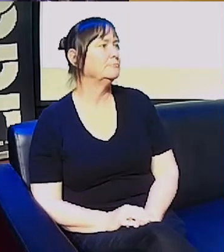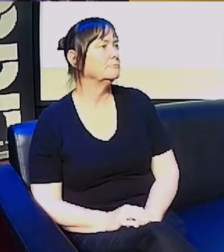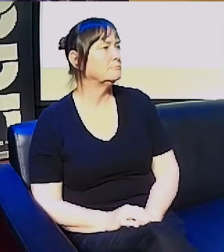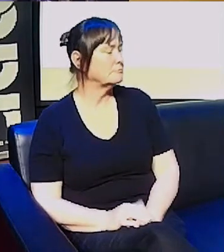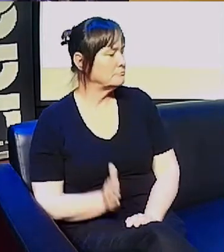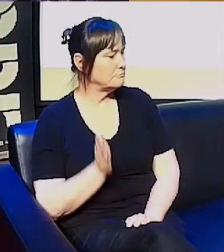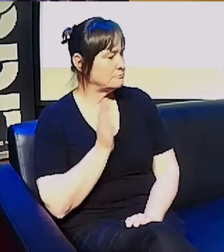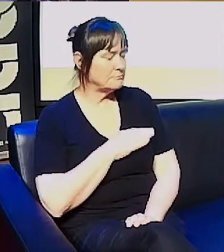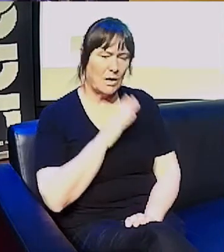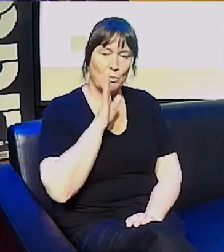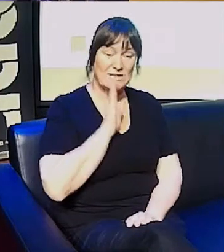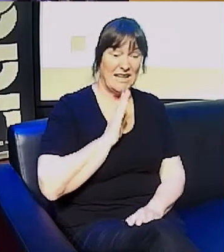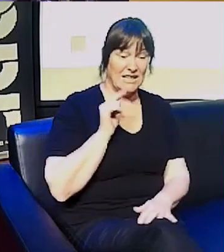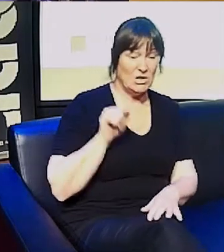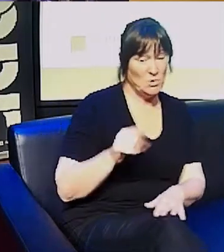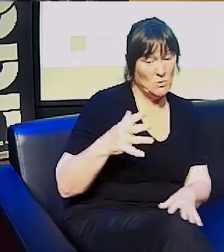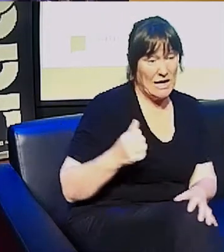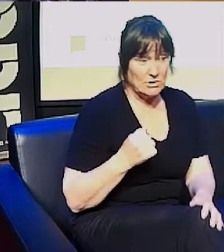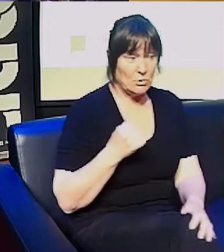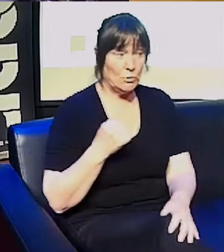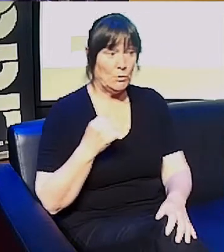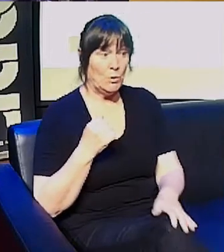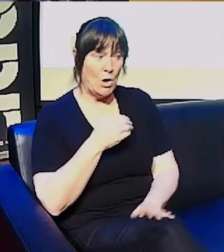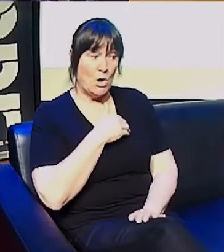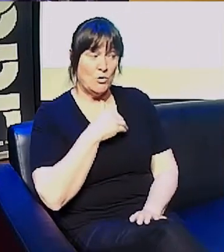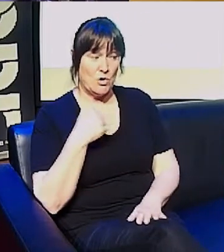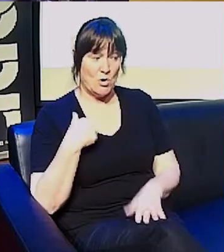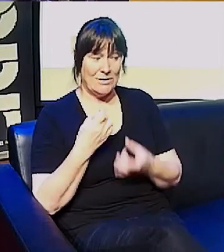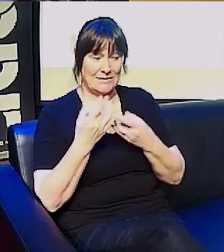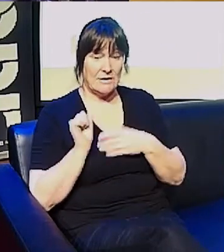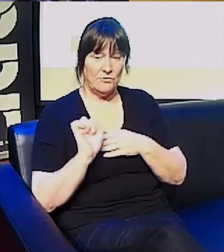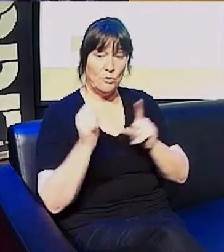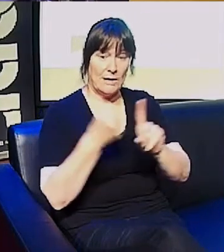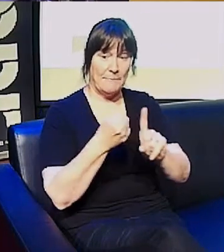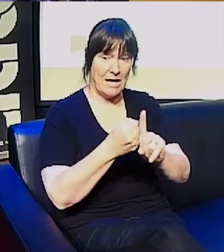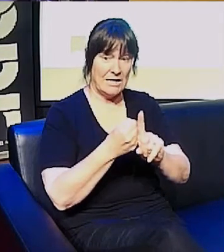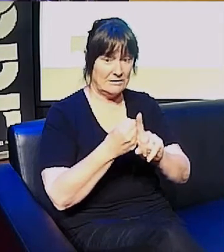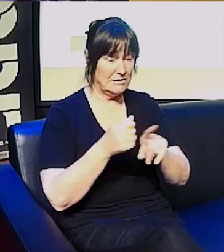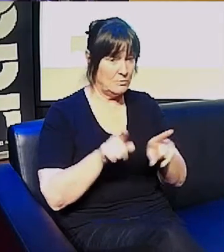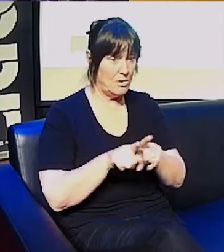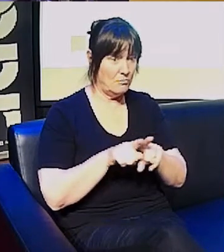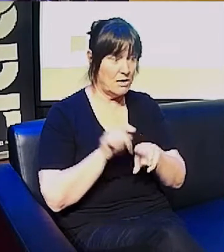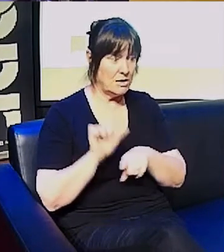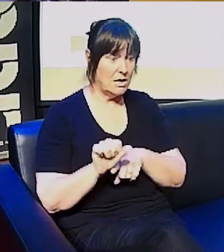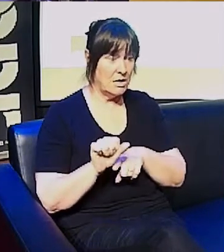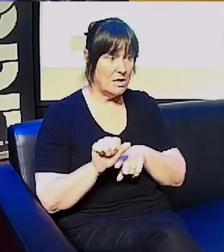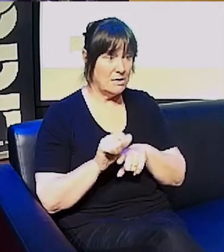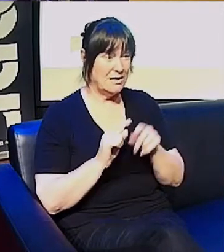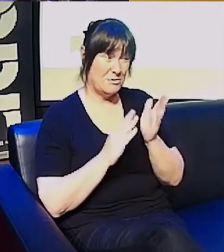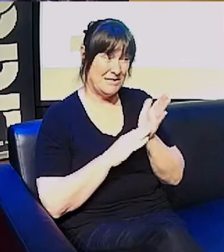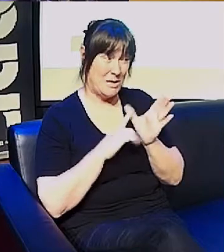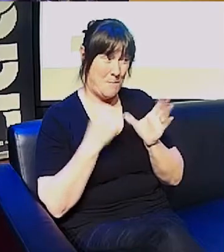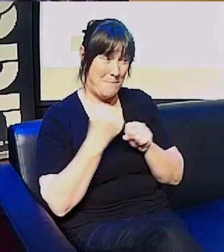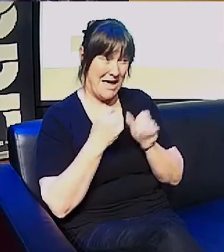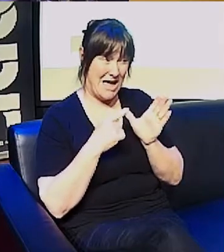And sadly, that's something that you've had to do in the early stages of your campaign as well, isn't it? Absolutely. There was the MAGA hat and the Hitler